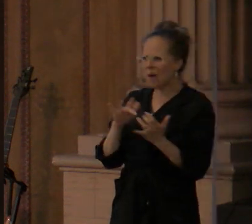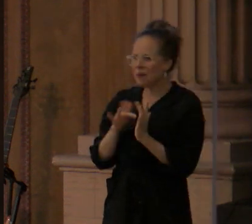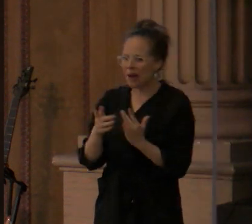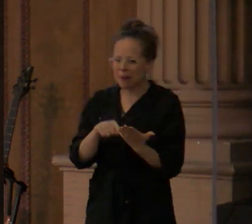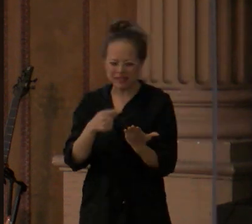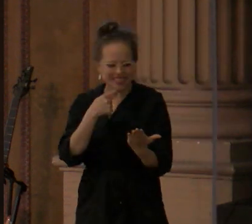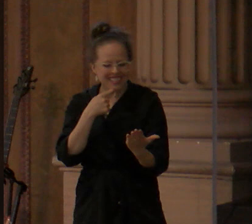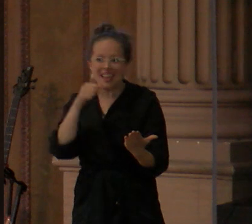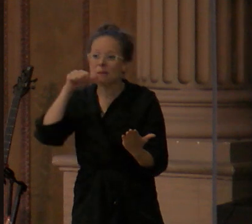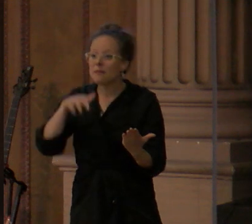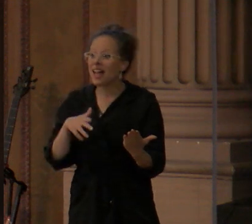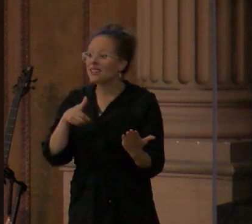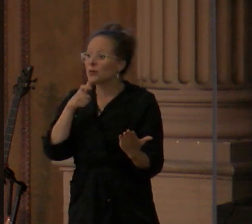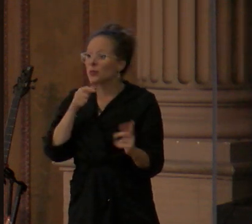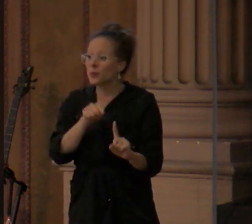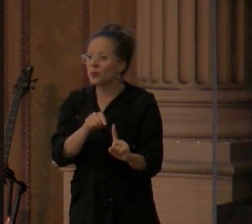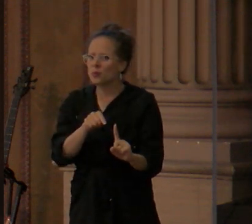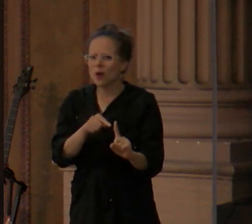So what is it to be poor in spirit?